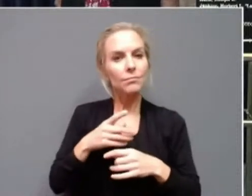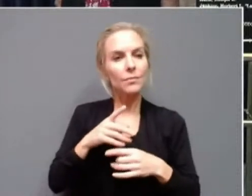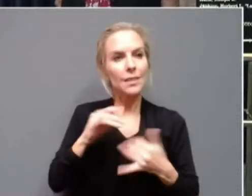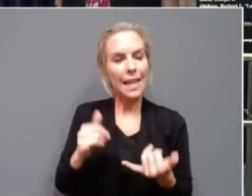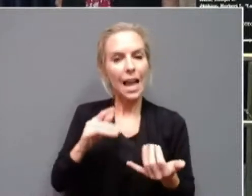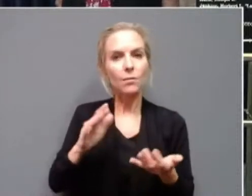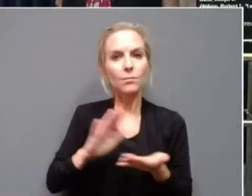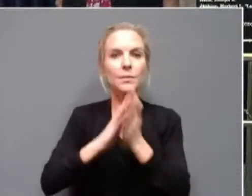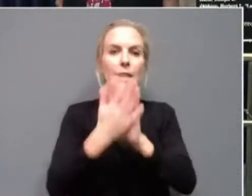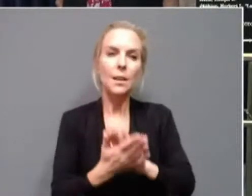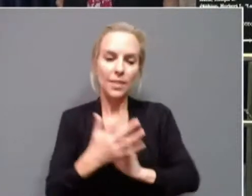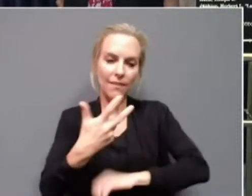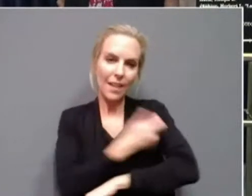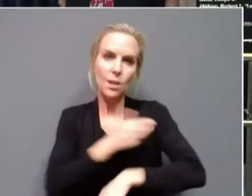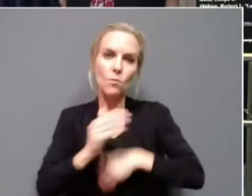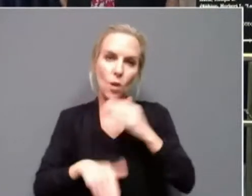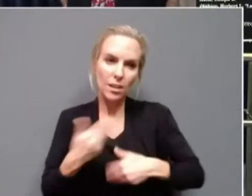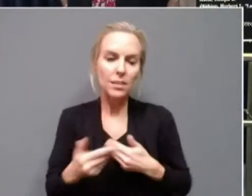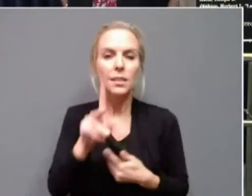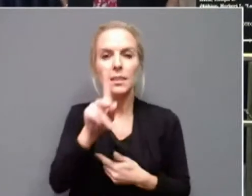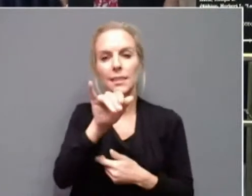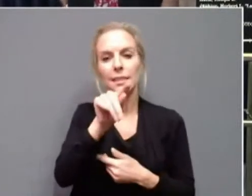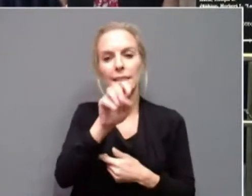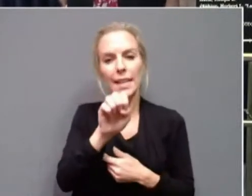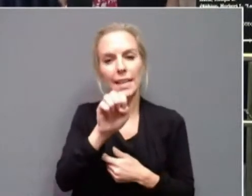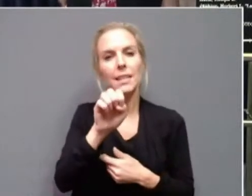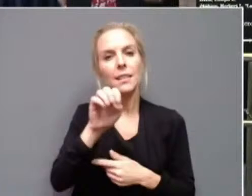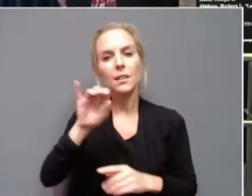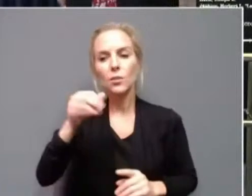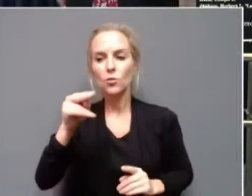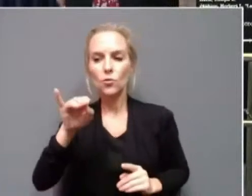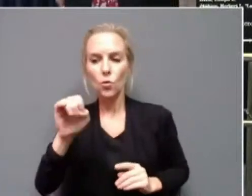process. So Katie and Joni, if you'll come